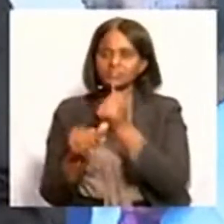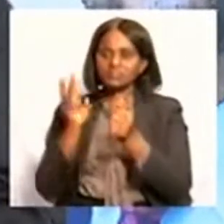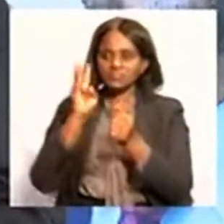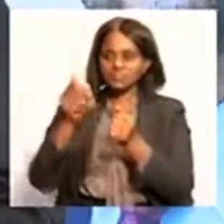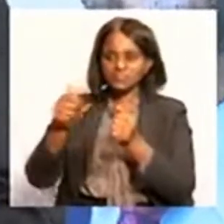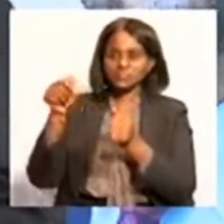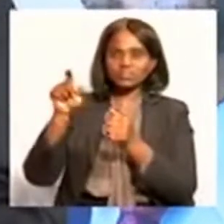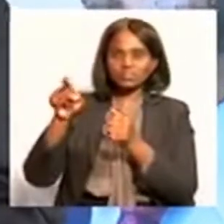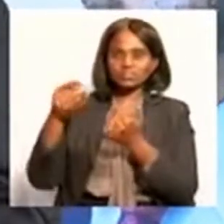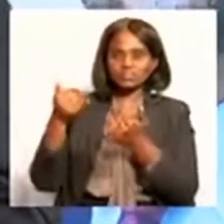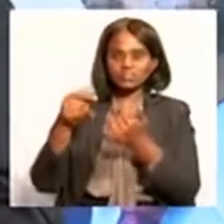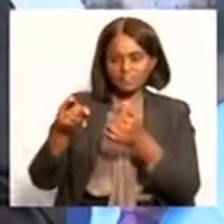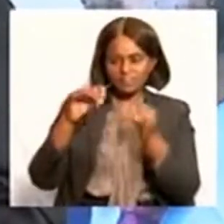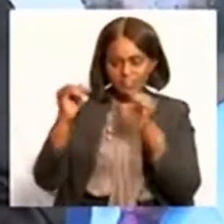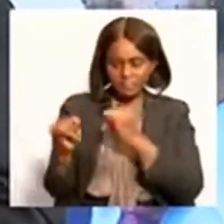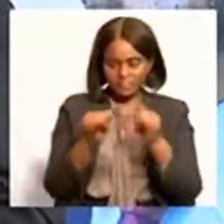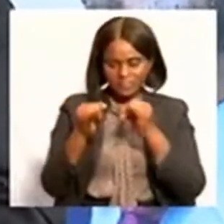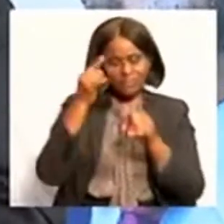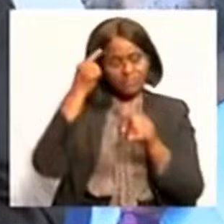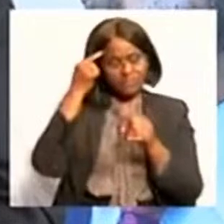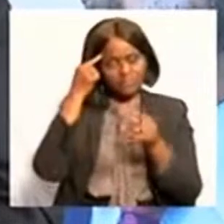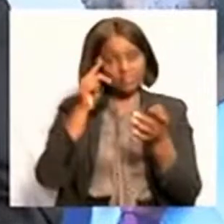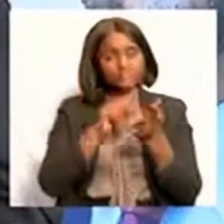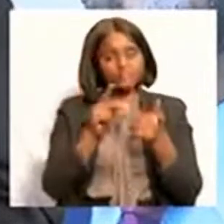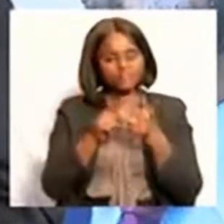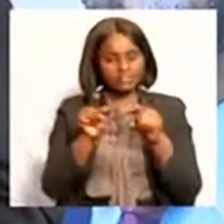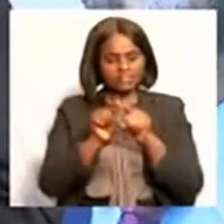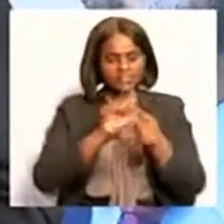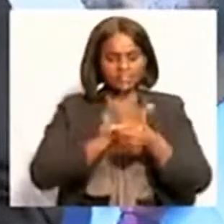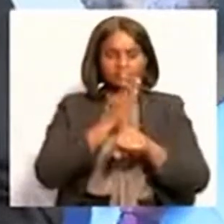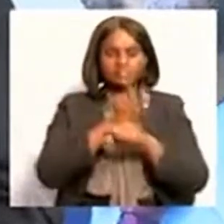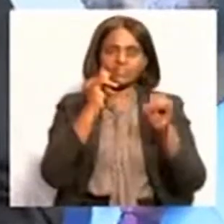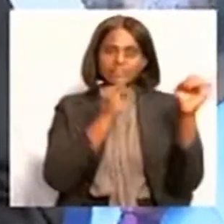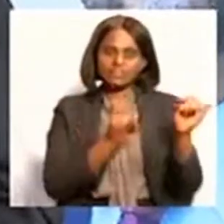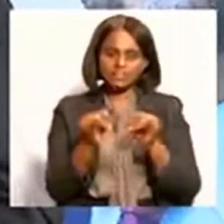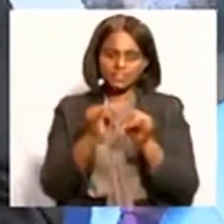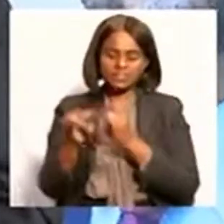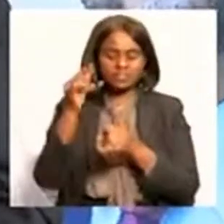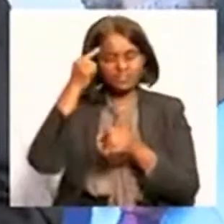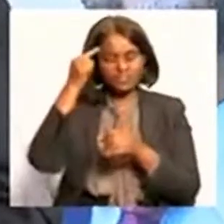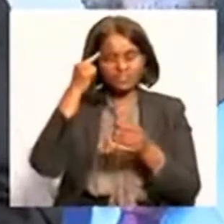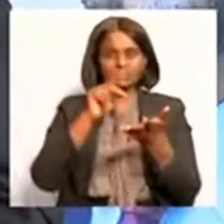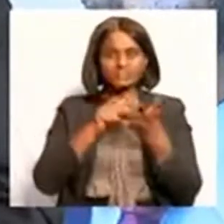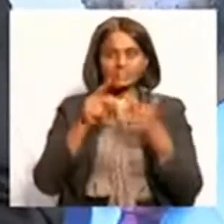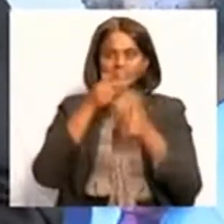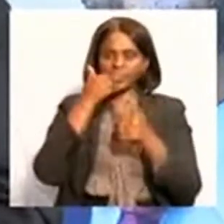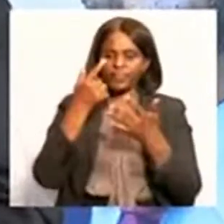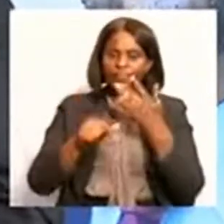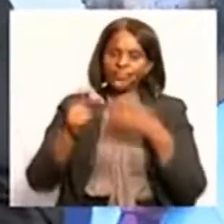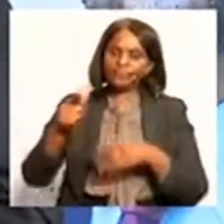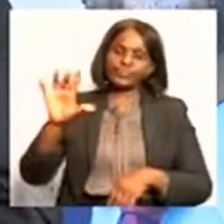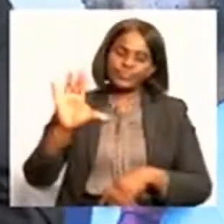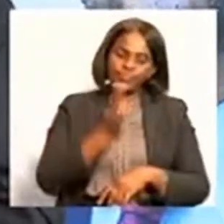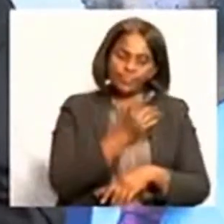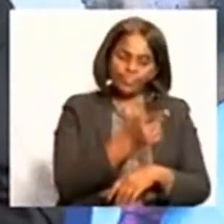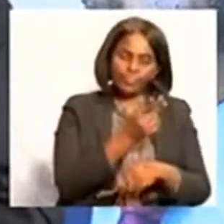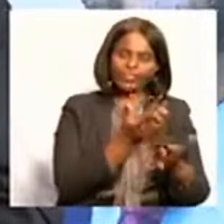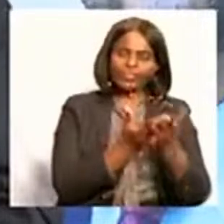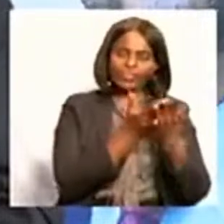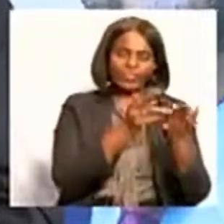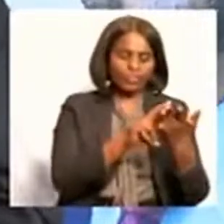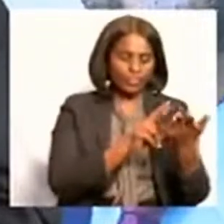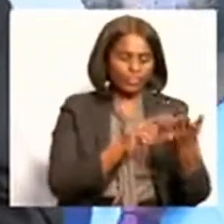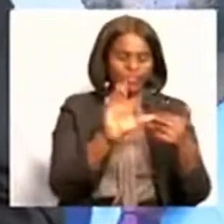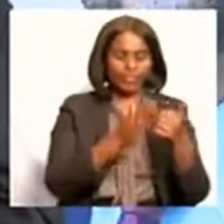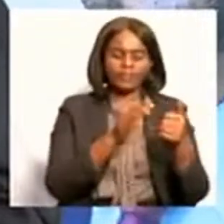required now to implement government programs. And after implementing those government programs, they are supposed to report back to Parliament on